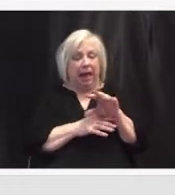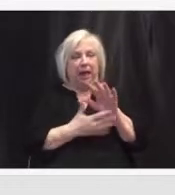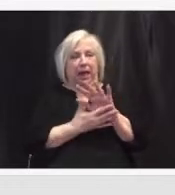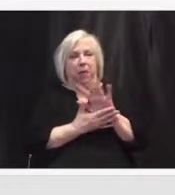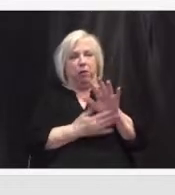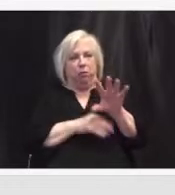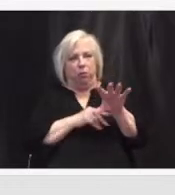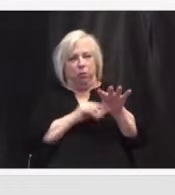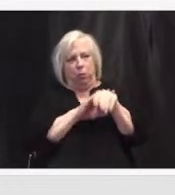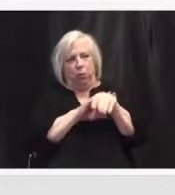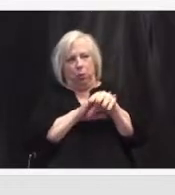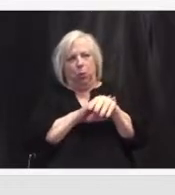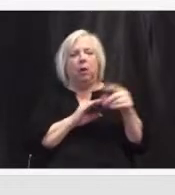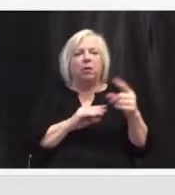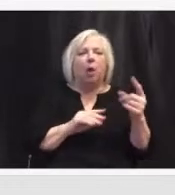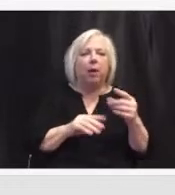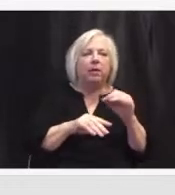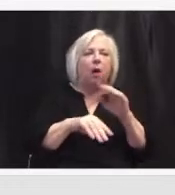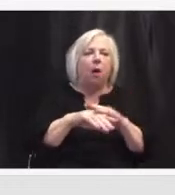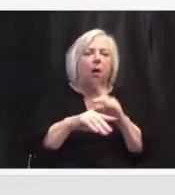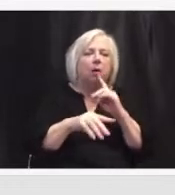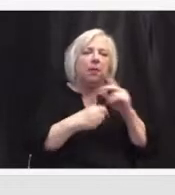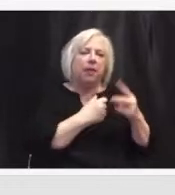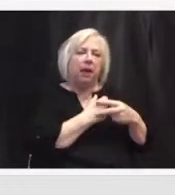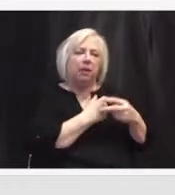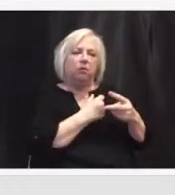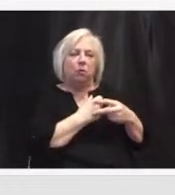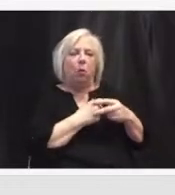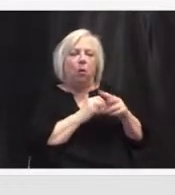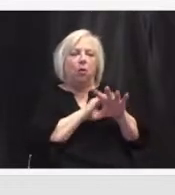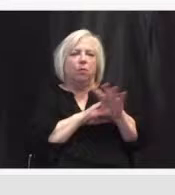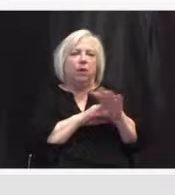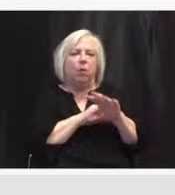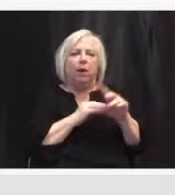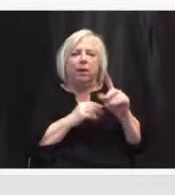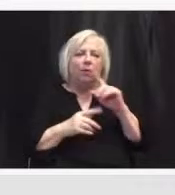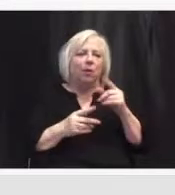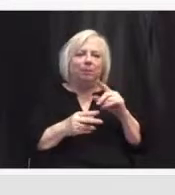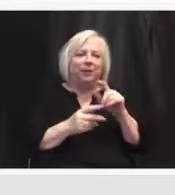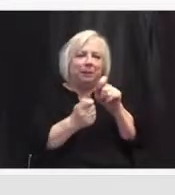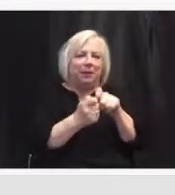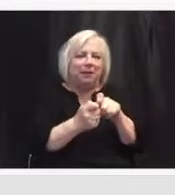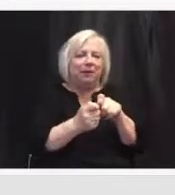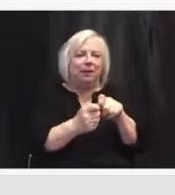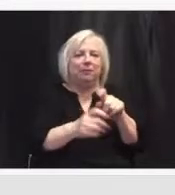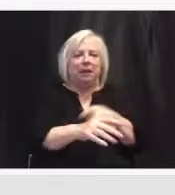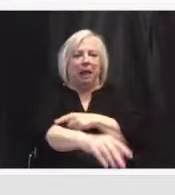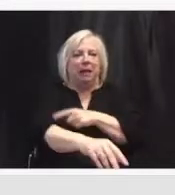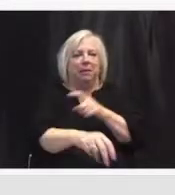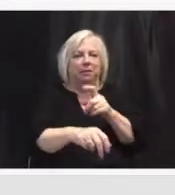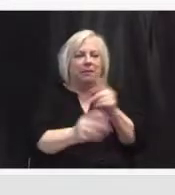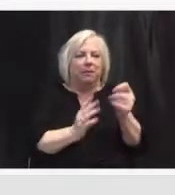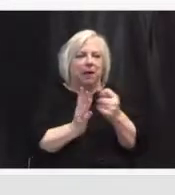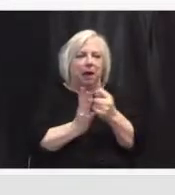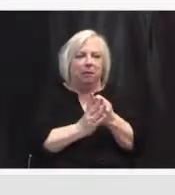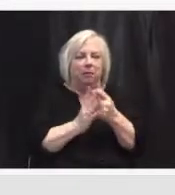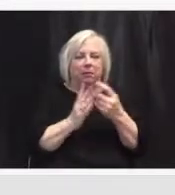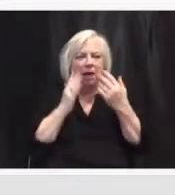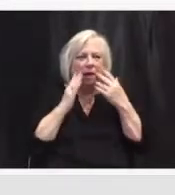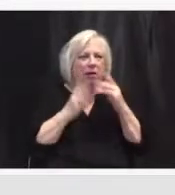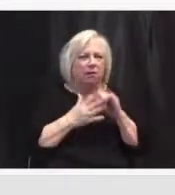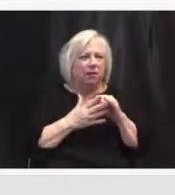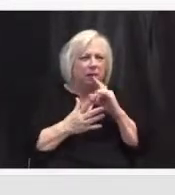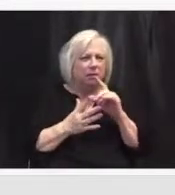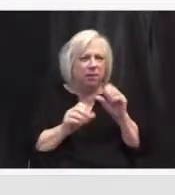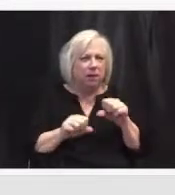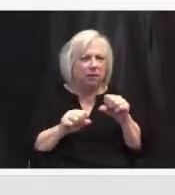length of time that recordings are stored. So, that potentially could have been what